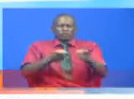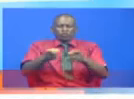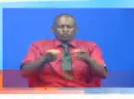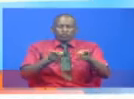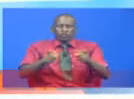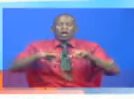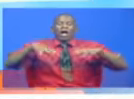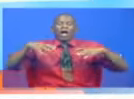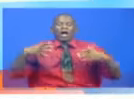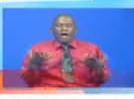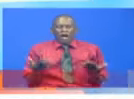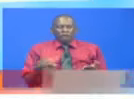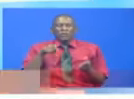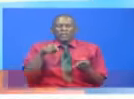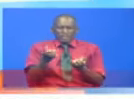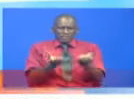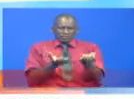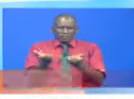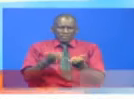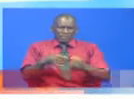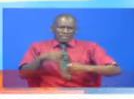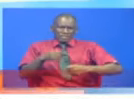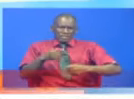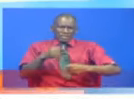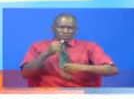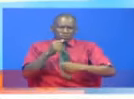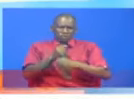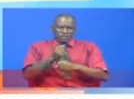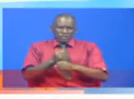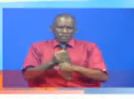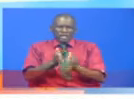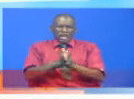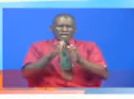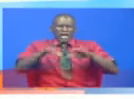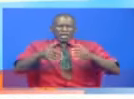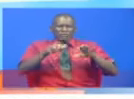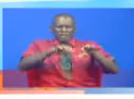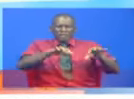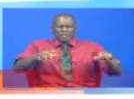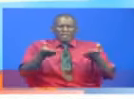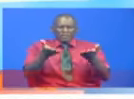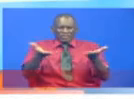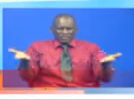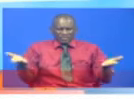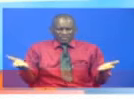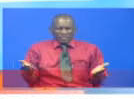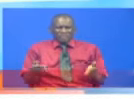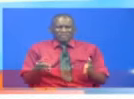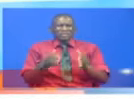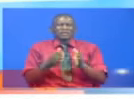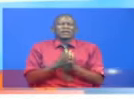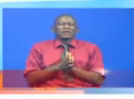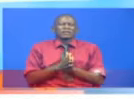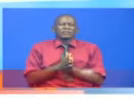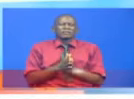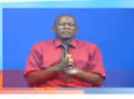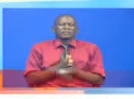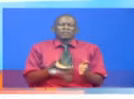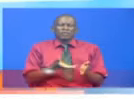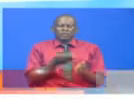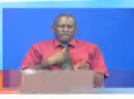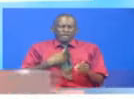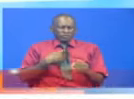how that industry conducts itself and markets its product. And there have been